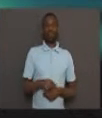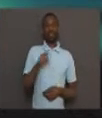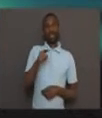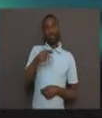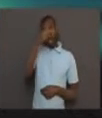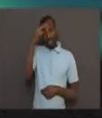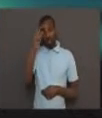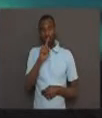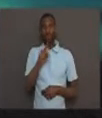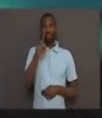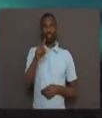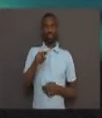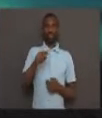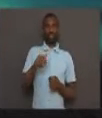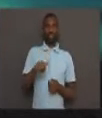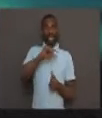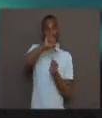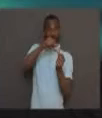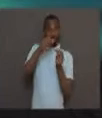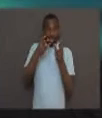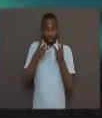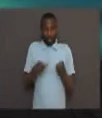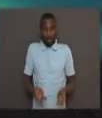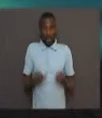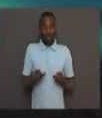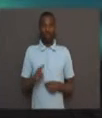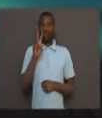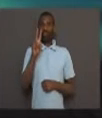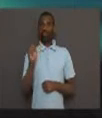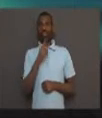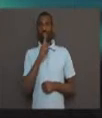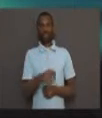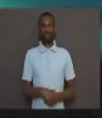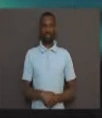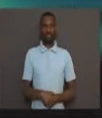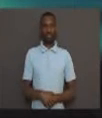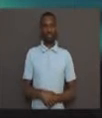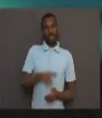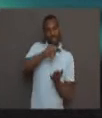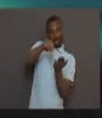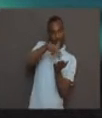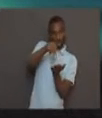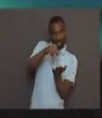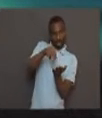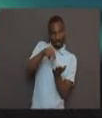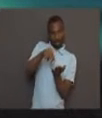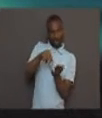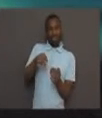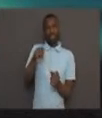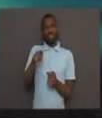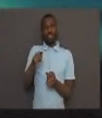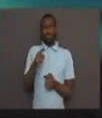has an atomic mass of 2. The nucleus of